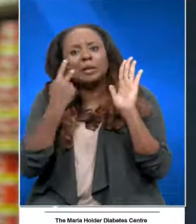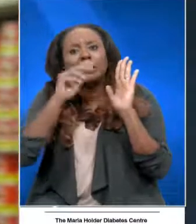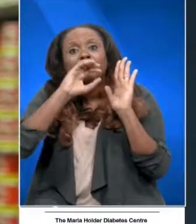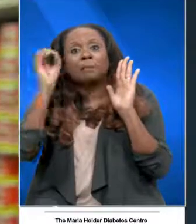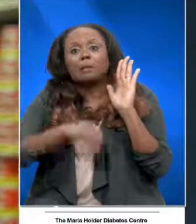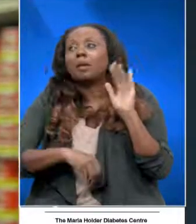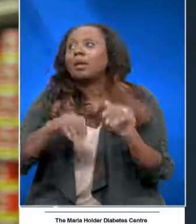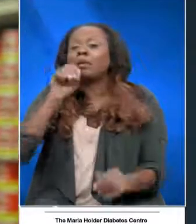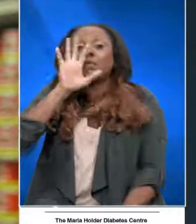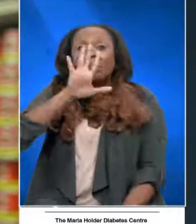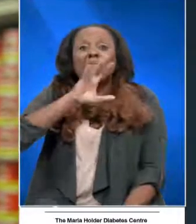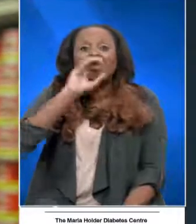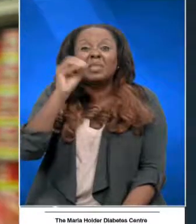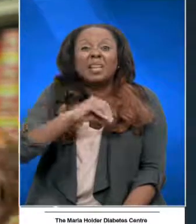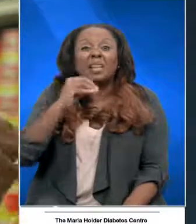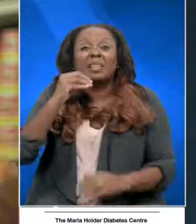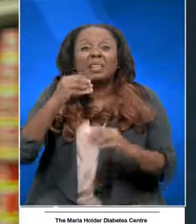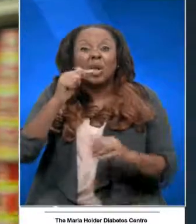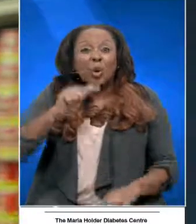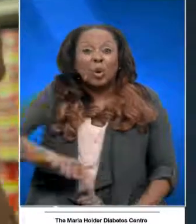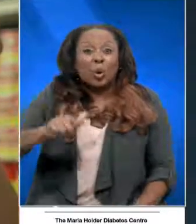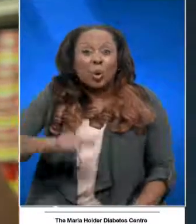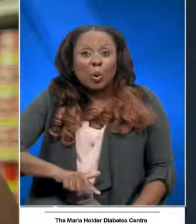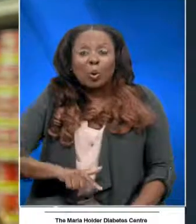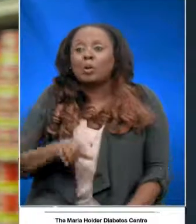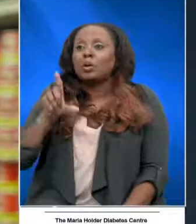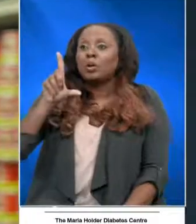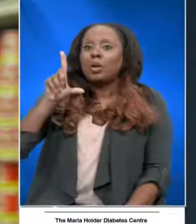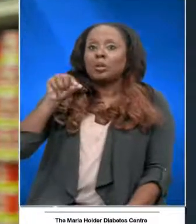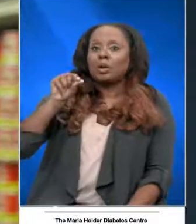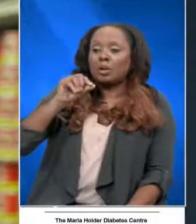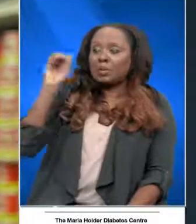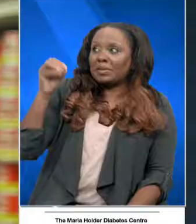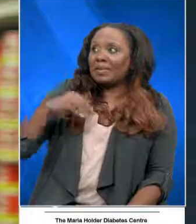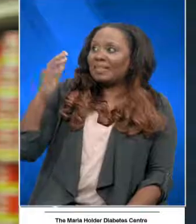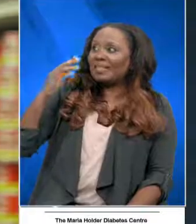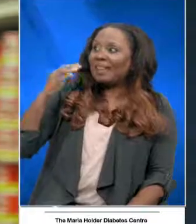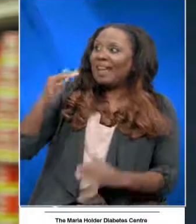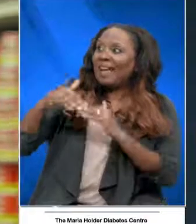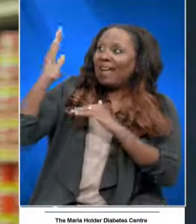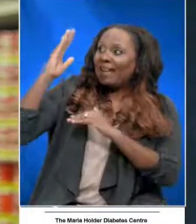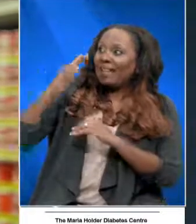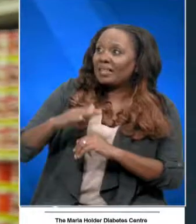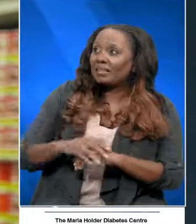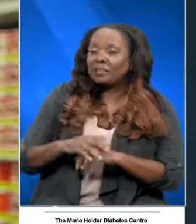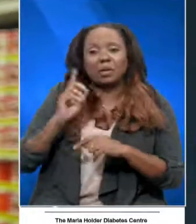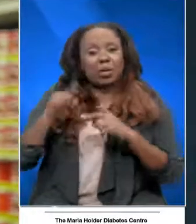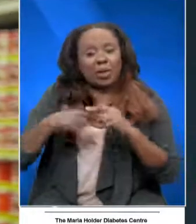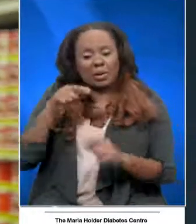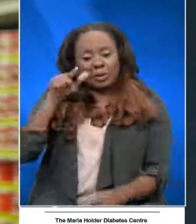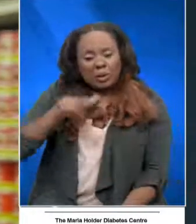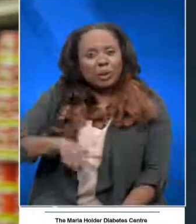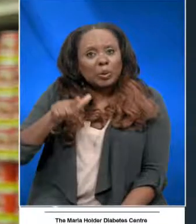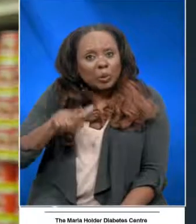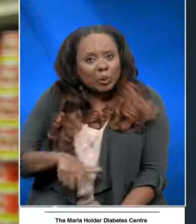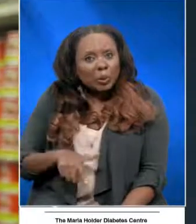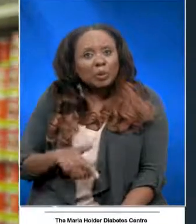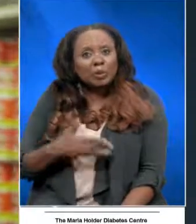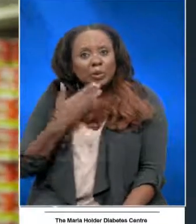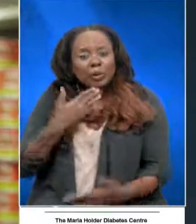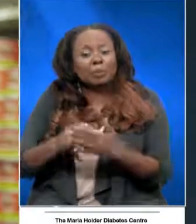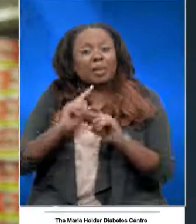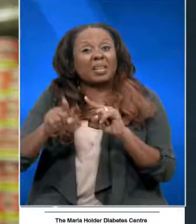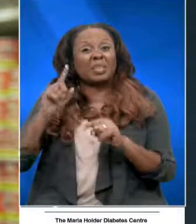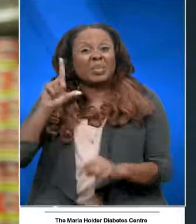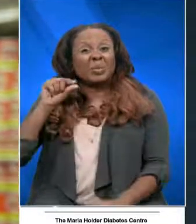5% is low and 20% is high. So whatever is close to 5%, it is low in that particular nutrient. Whatever is close to